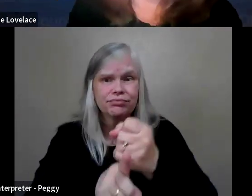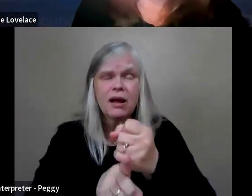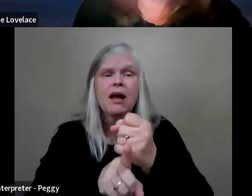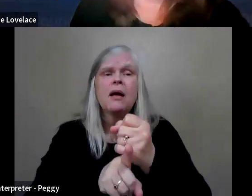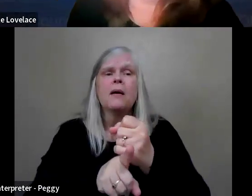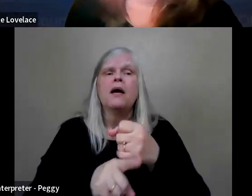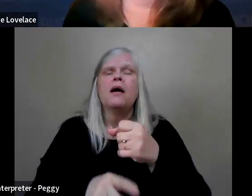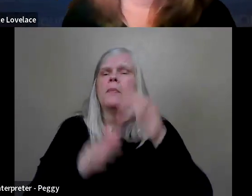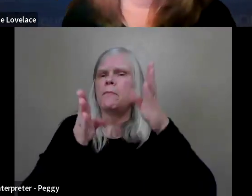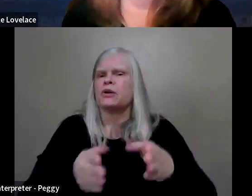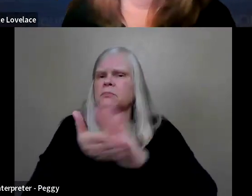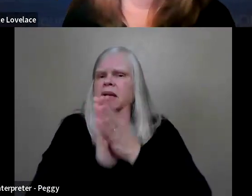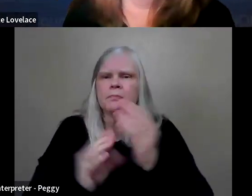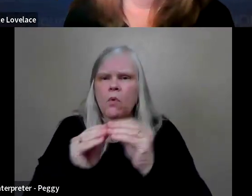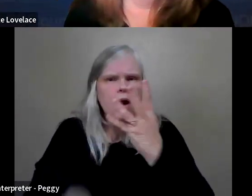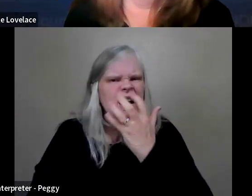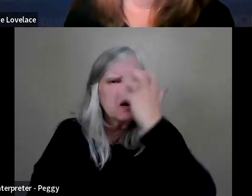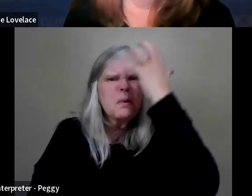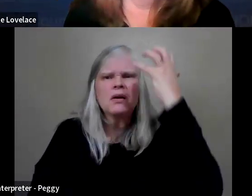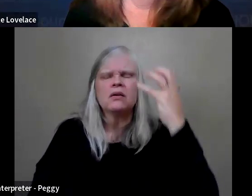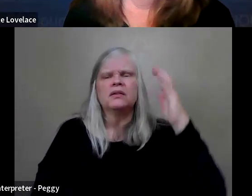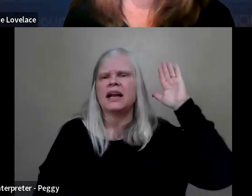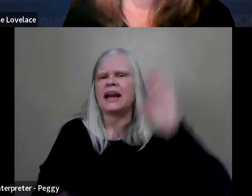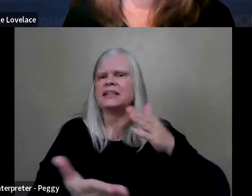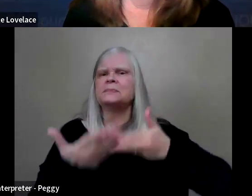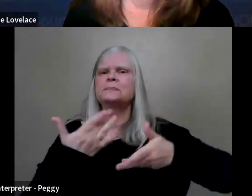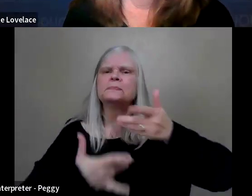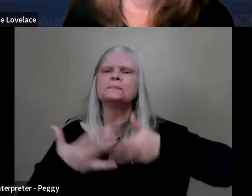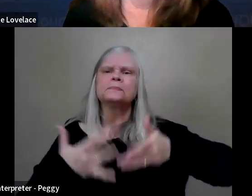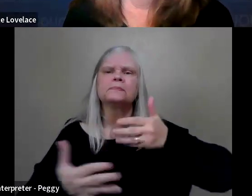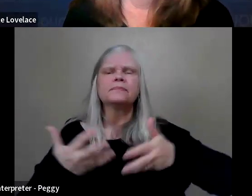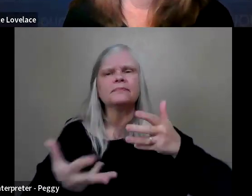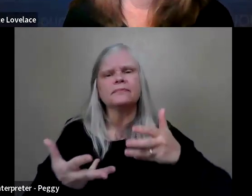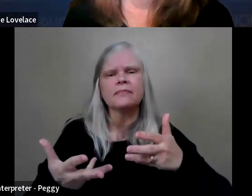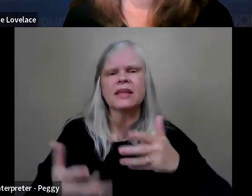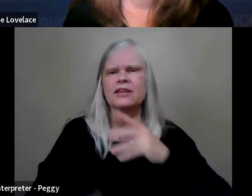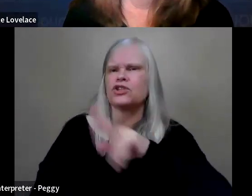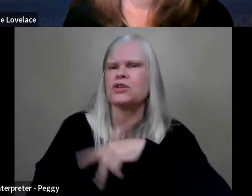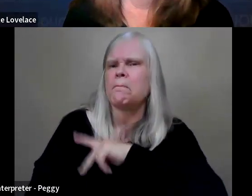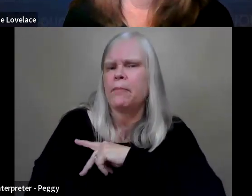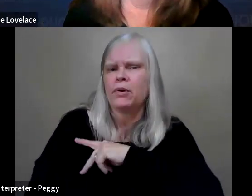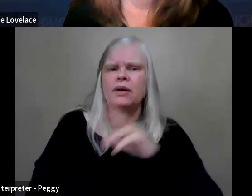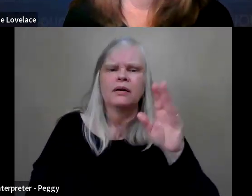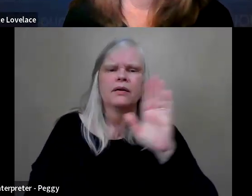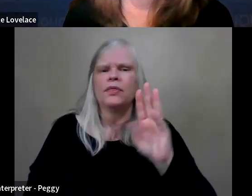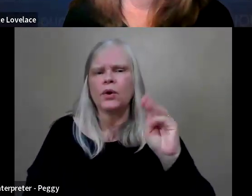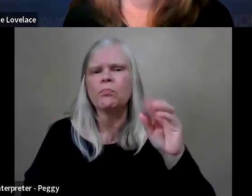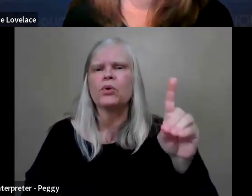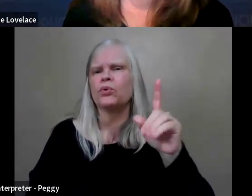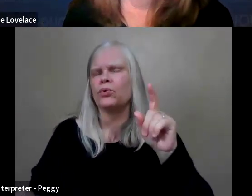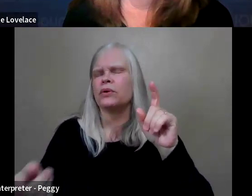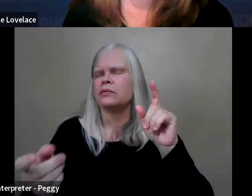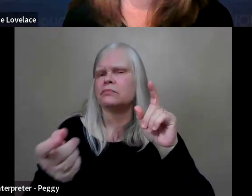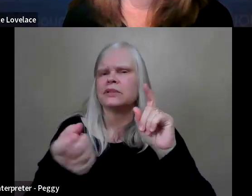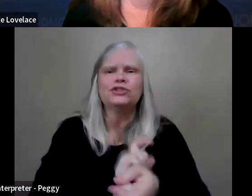more irritable, less social. Just mood and personality can change, definitely, with